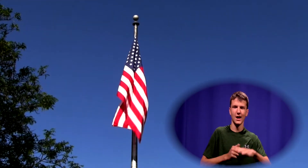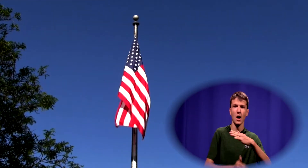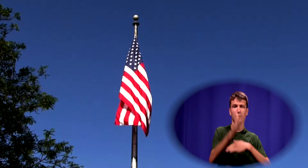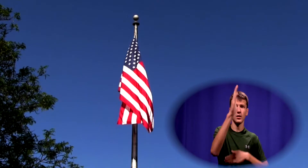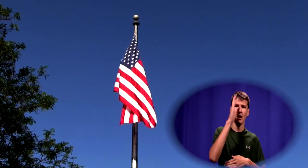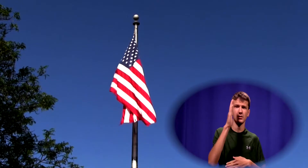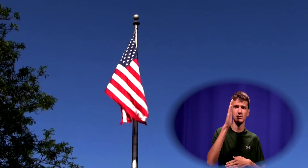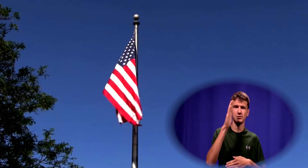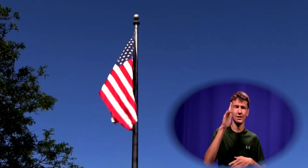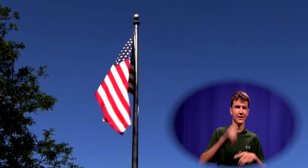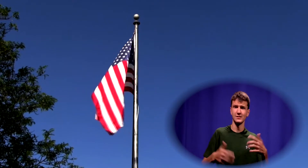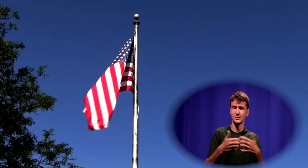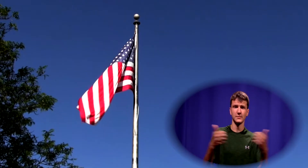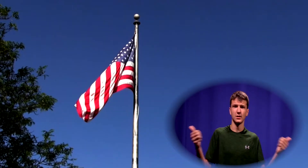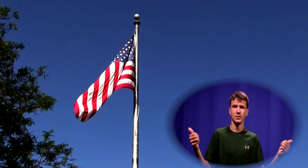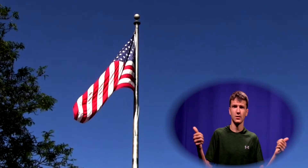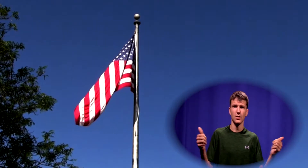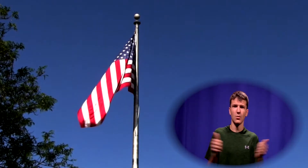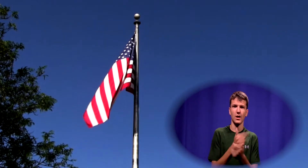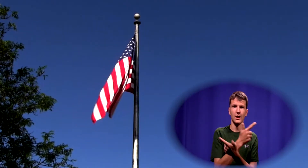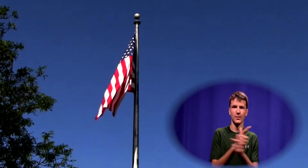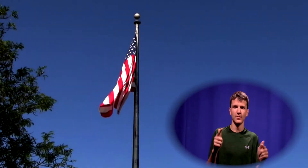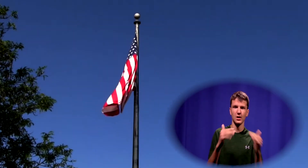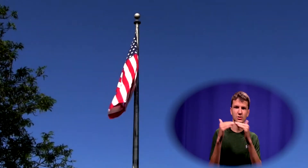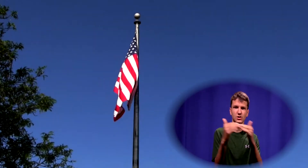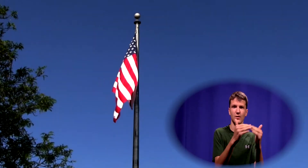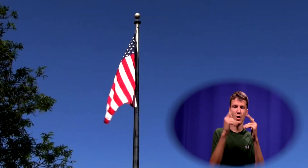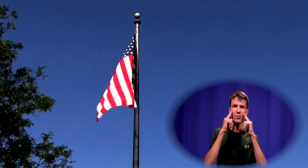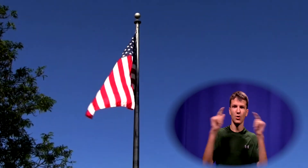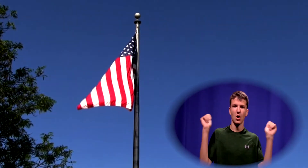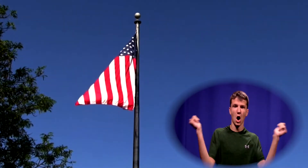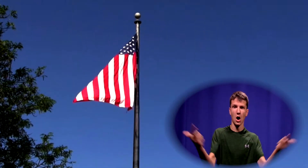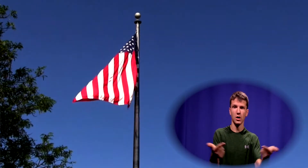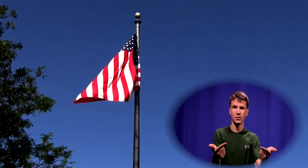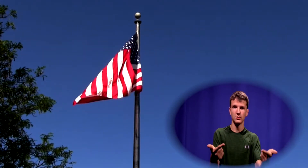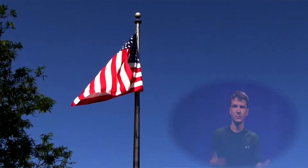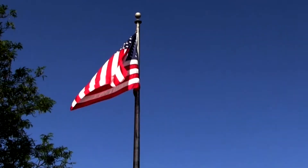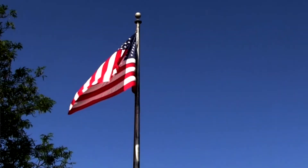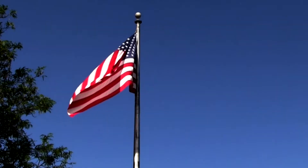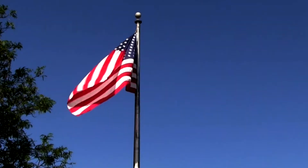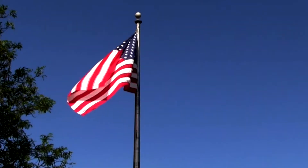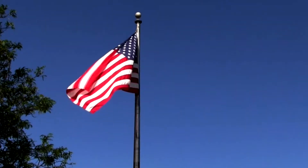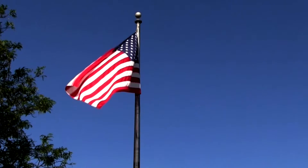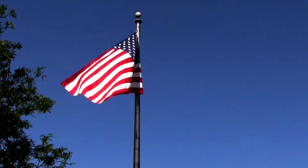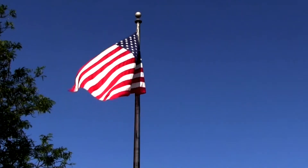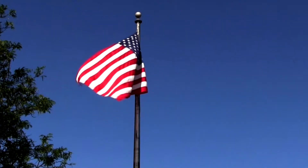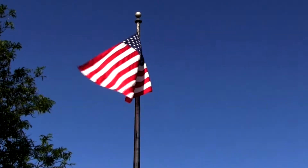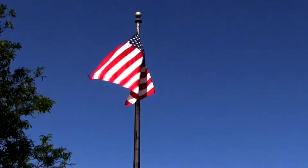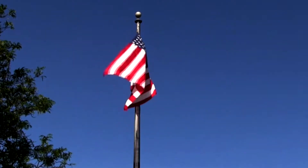one nation, under God, indivisible, with liberty and justice for all.